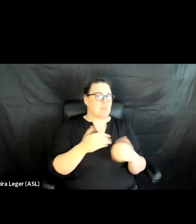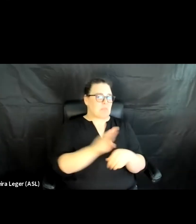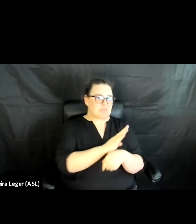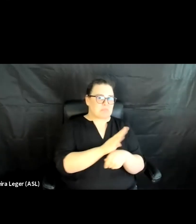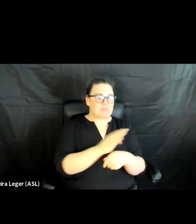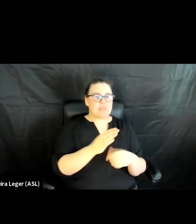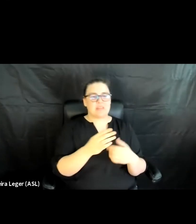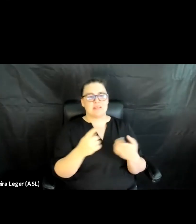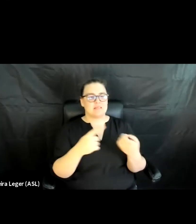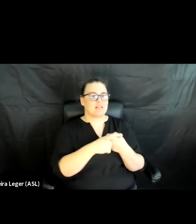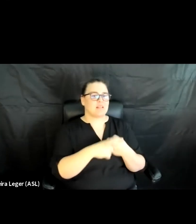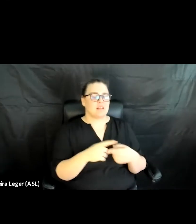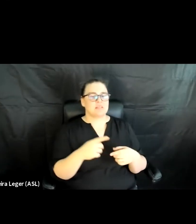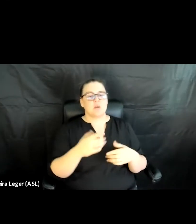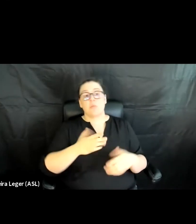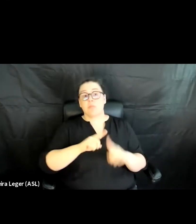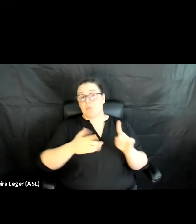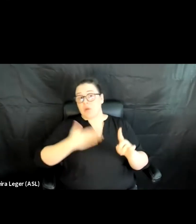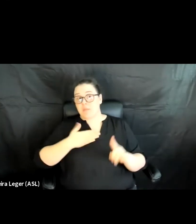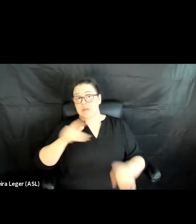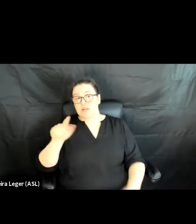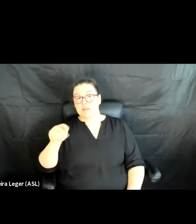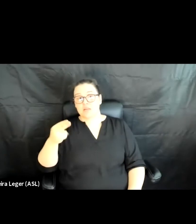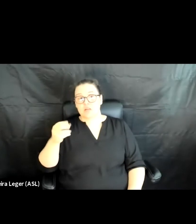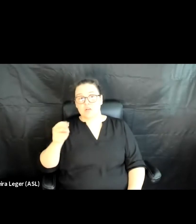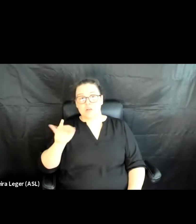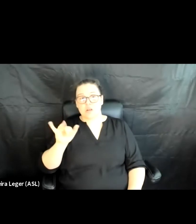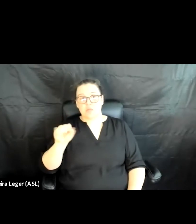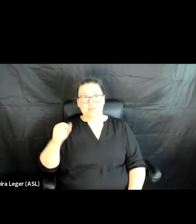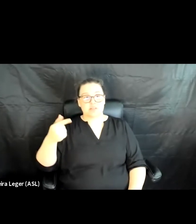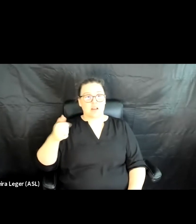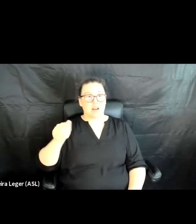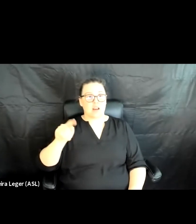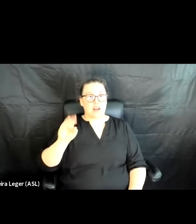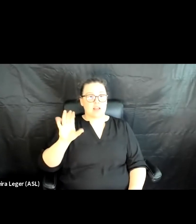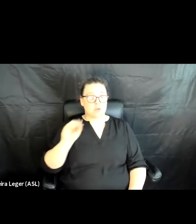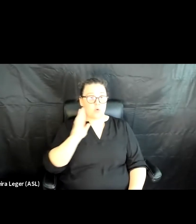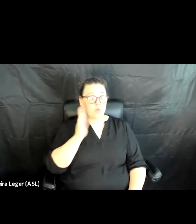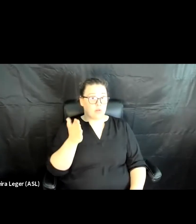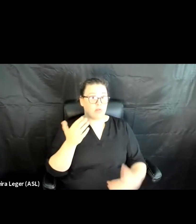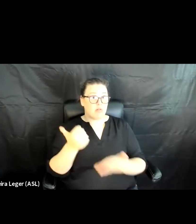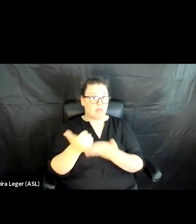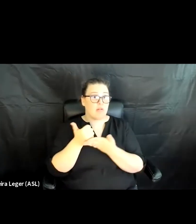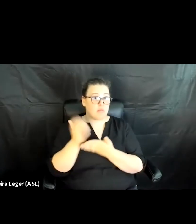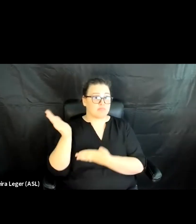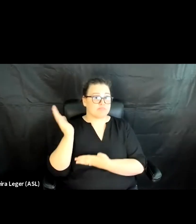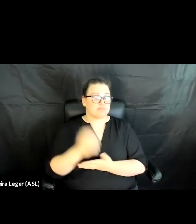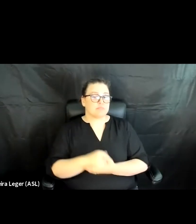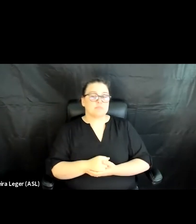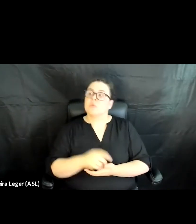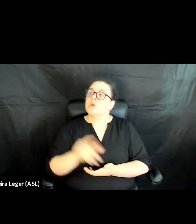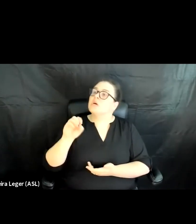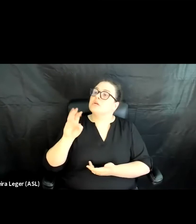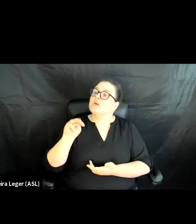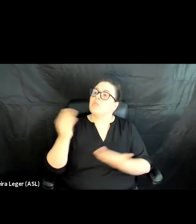we're delighted that Thomas Gatto has agreed to fill us in. And Tom, what can you tell us about this bill?